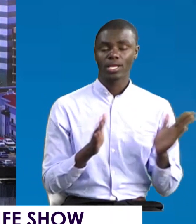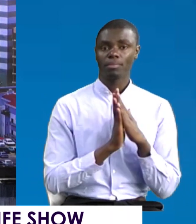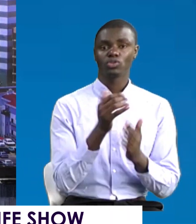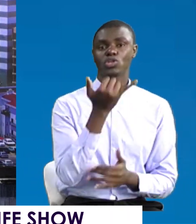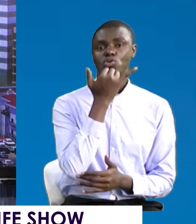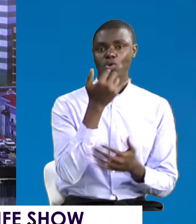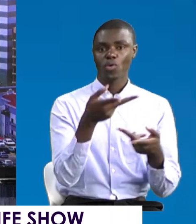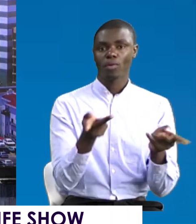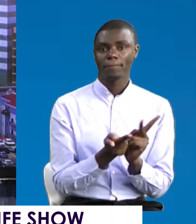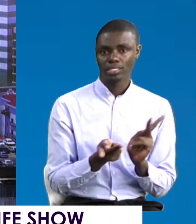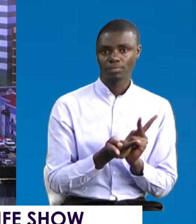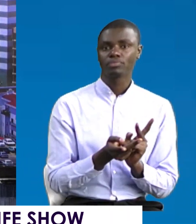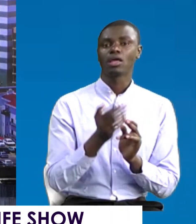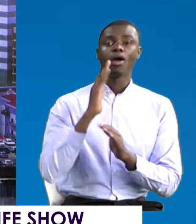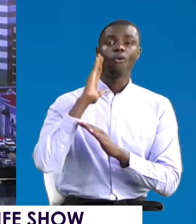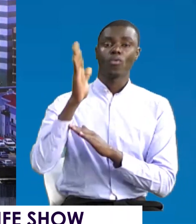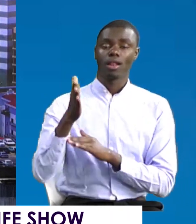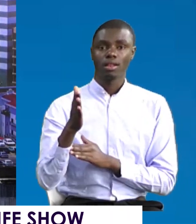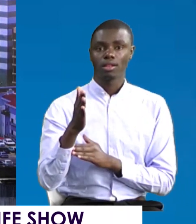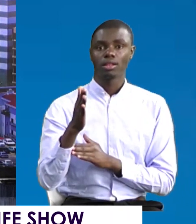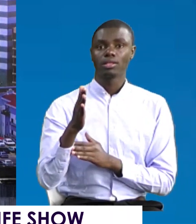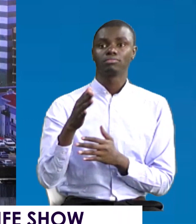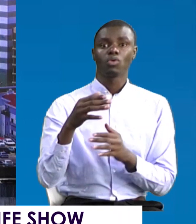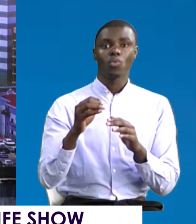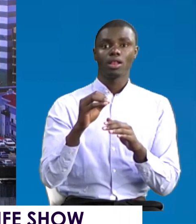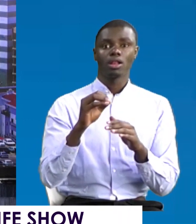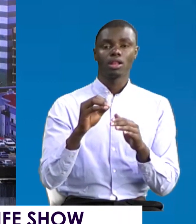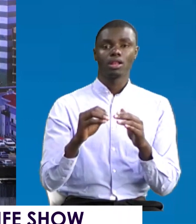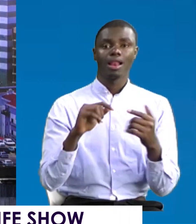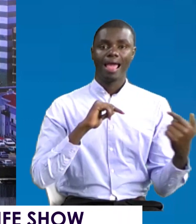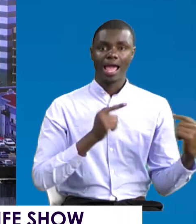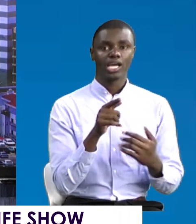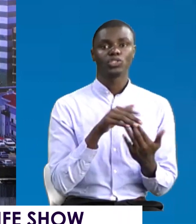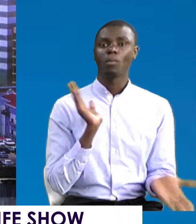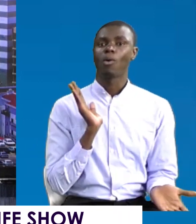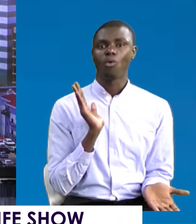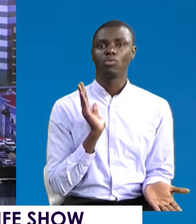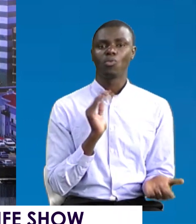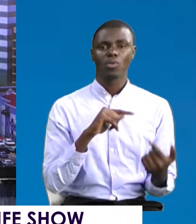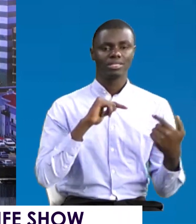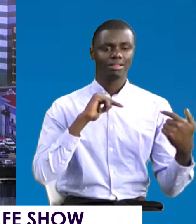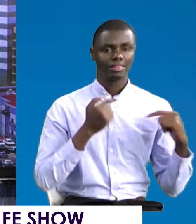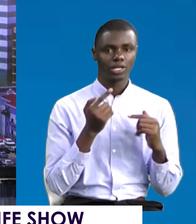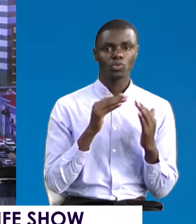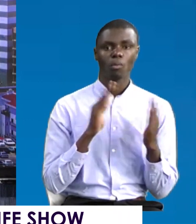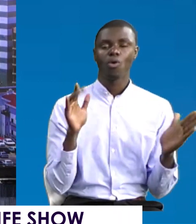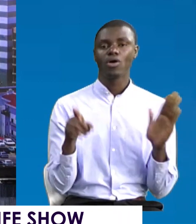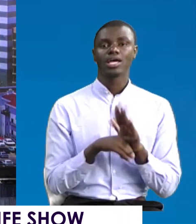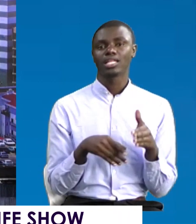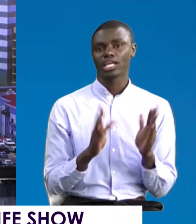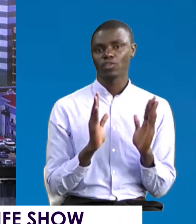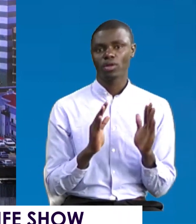to the wrong places, it will fire back. It will come back to you in a negative